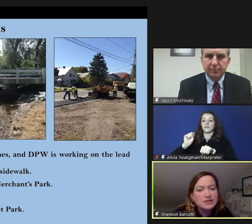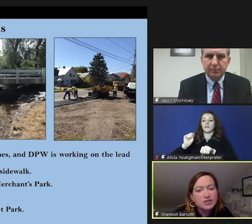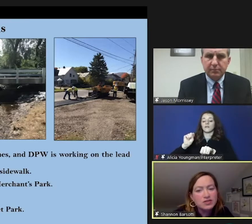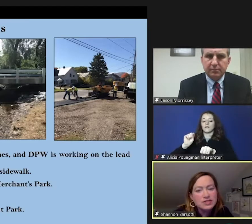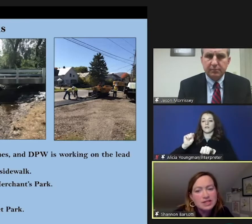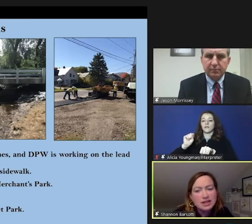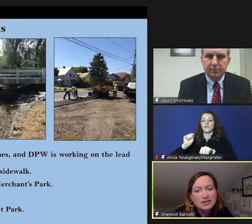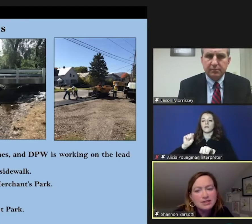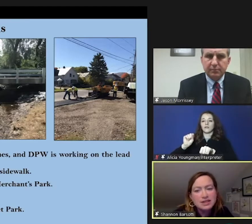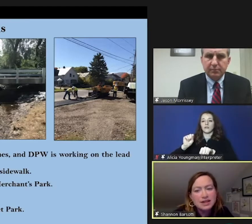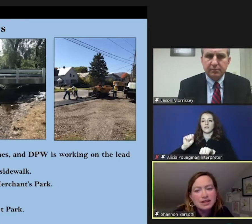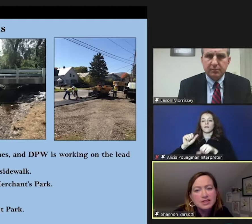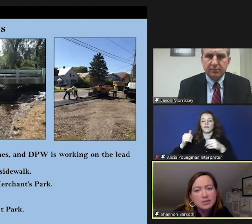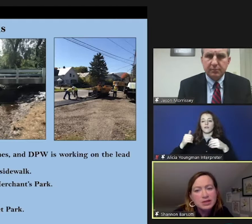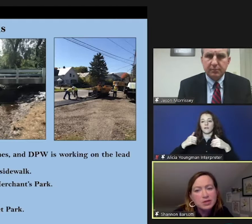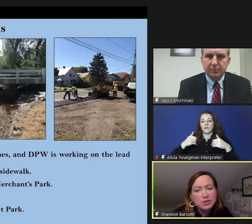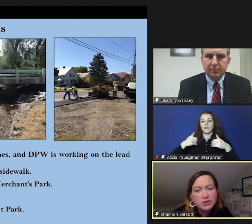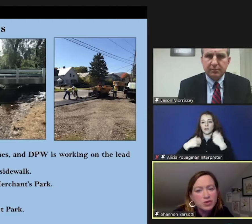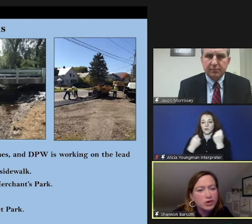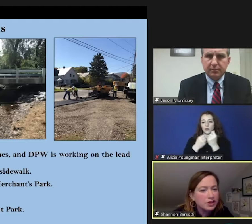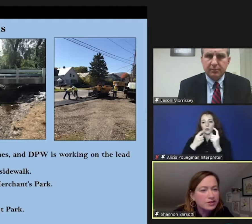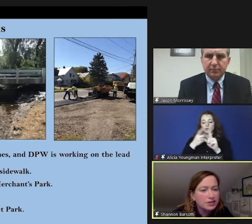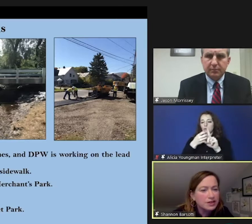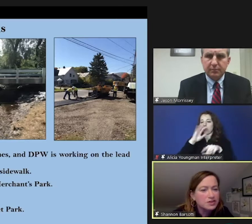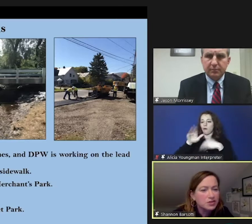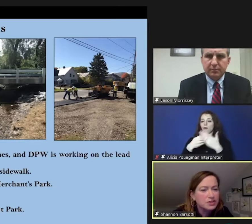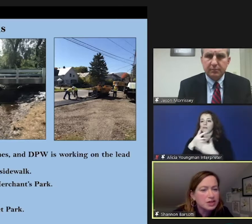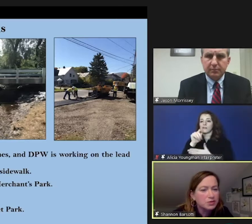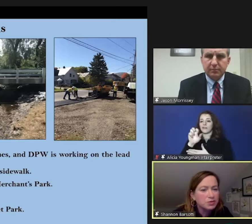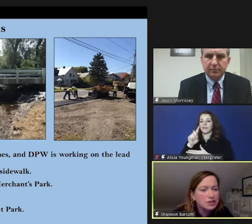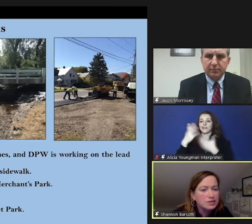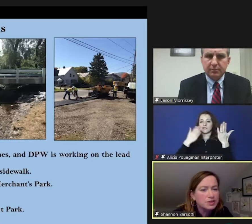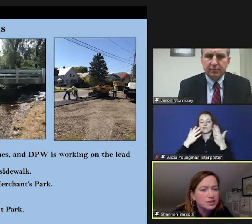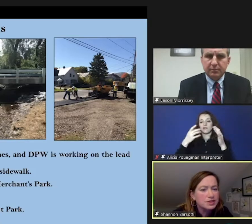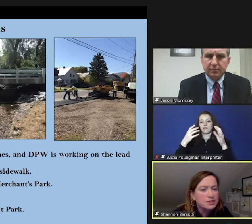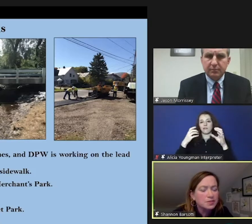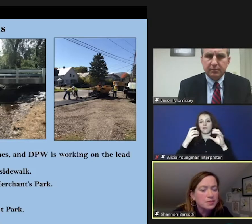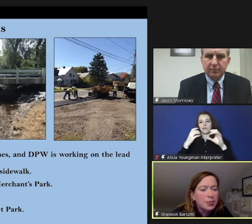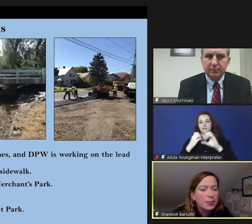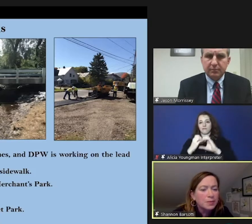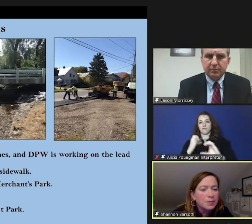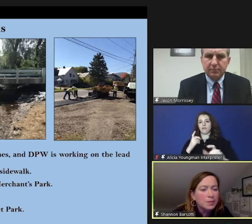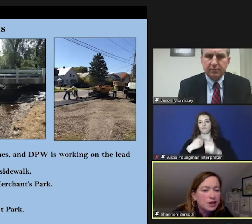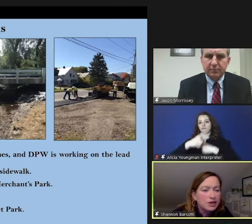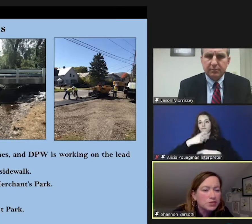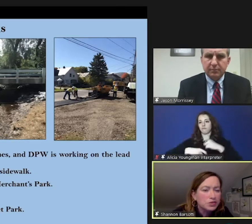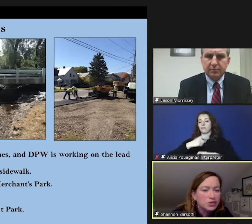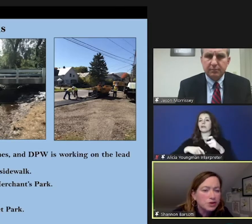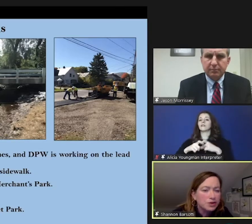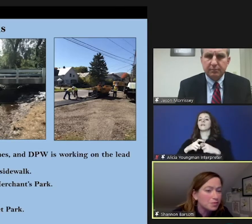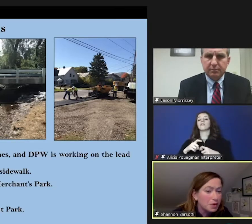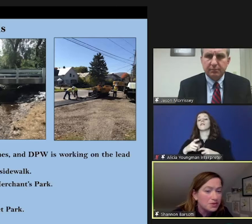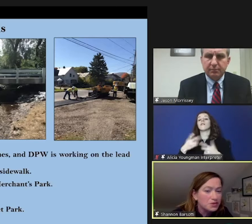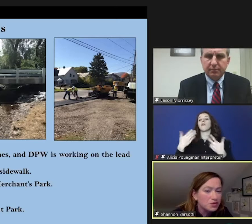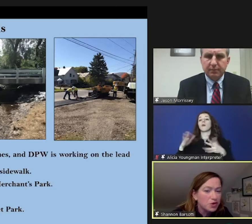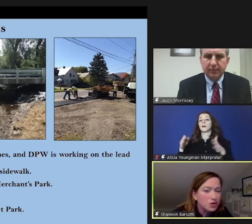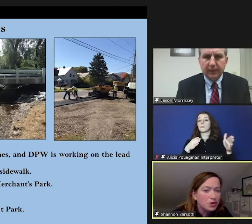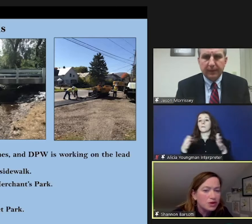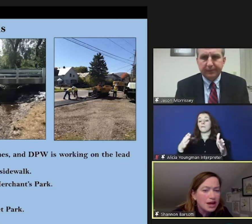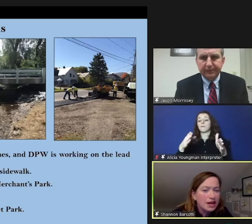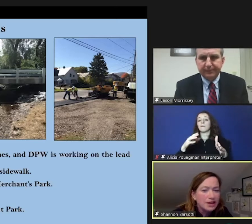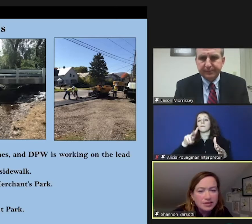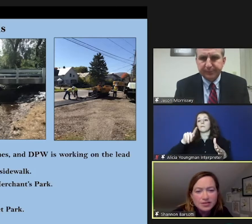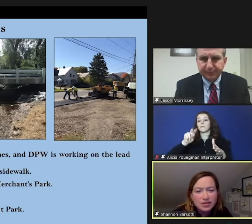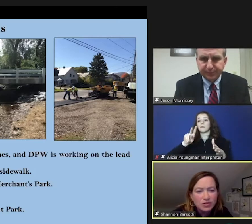received to remove all lead service lines, and DPW is working on the lead service line replacements. They paved over 3 miles